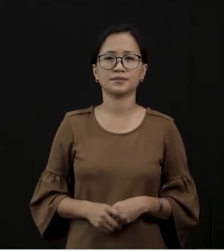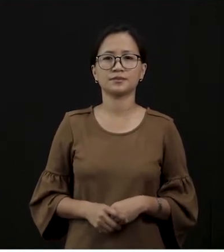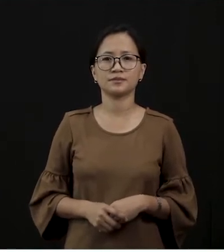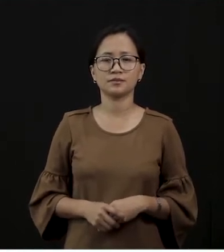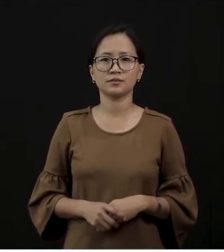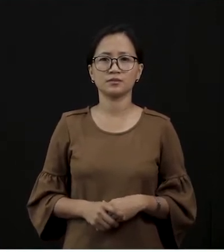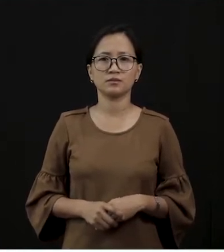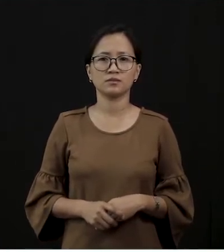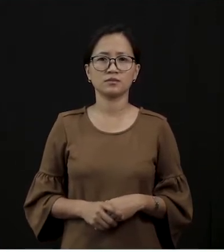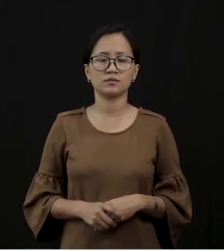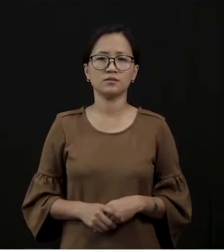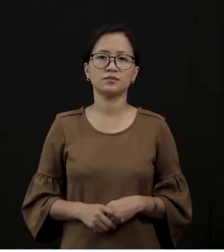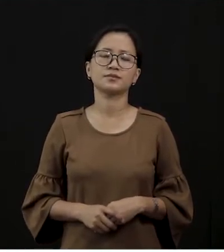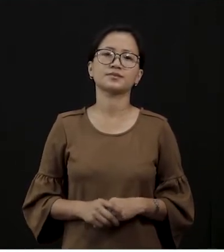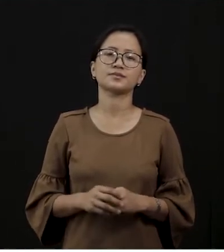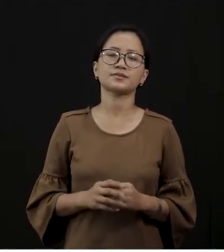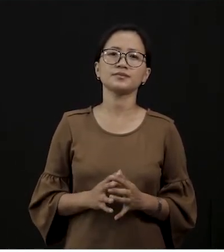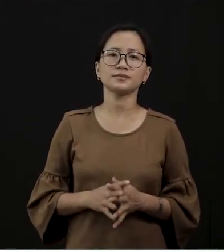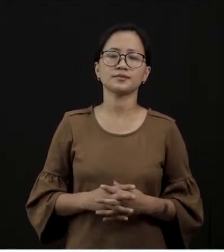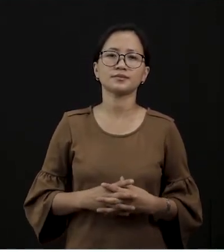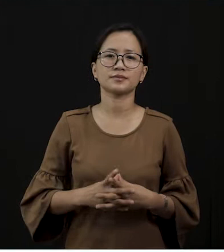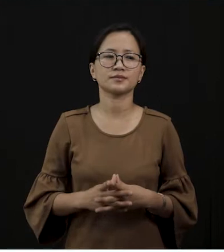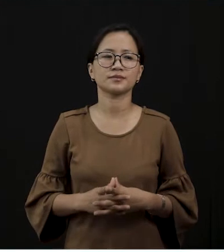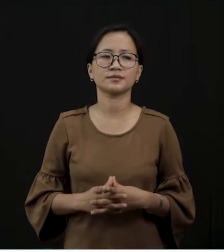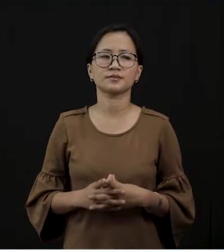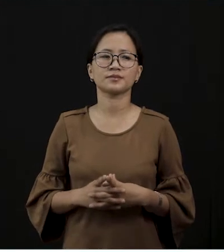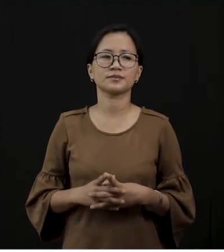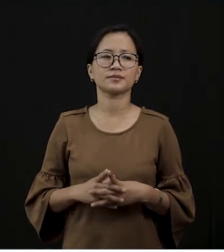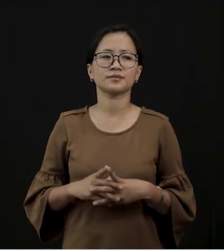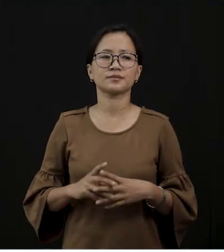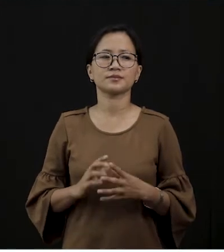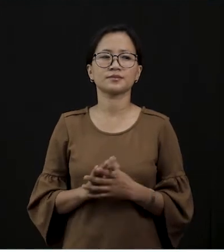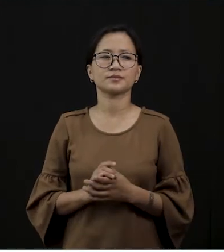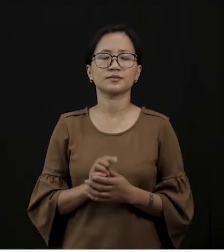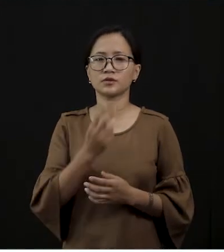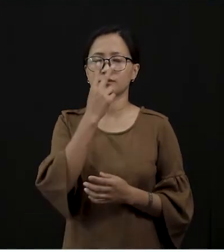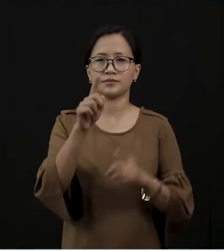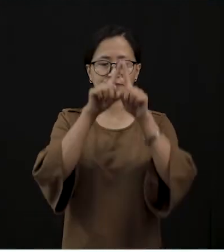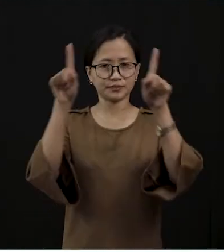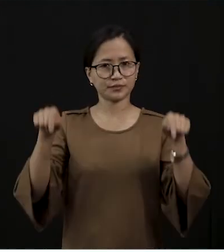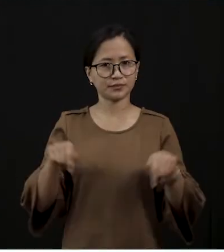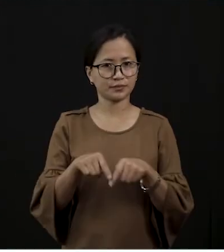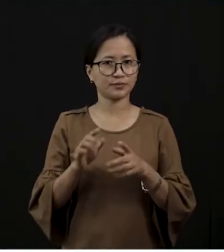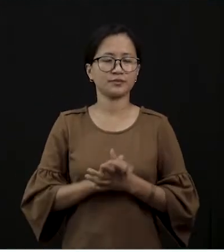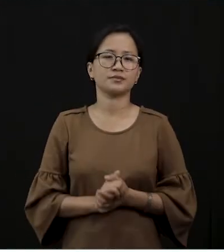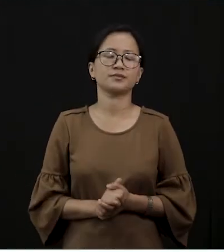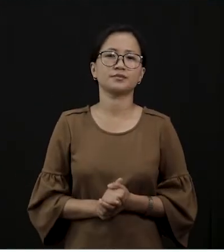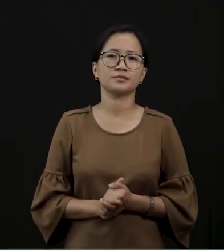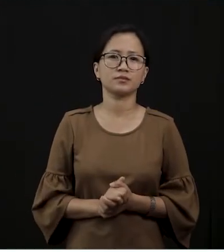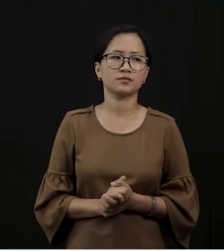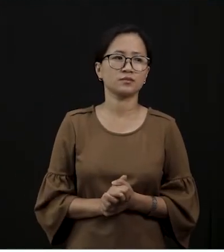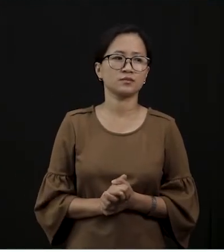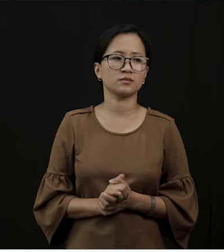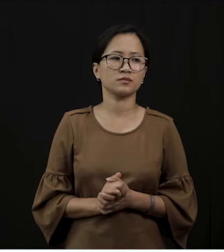the rest have 31 except February alone, which has only 38 and 29 in each leap